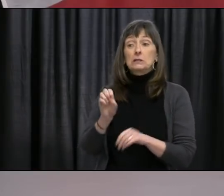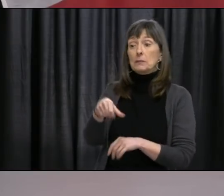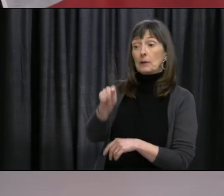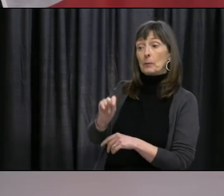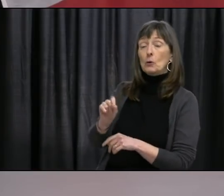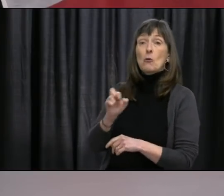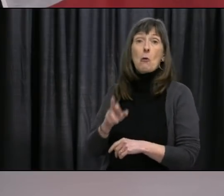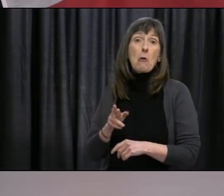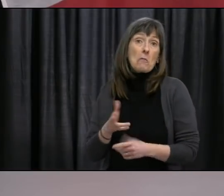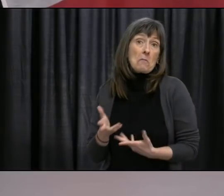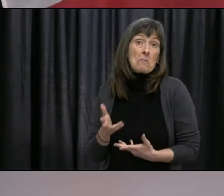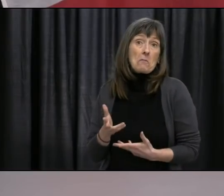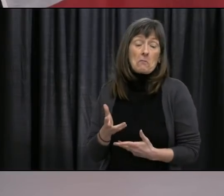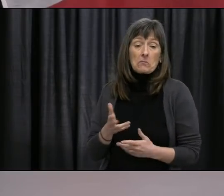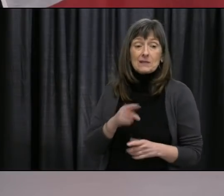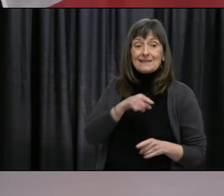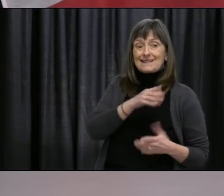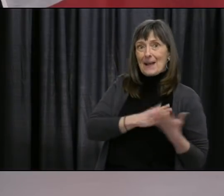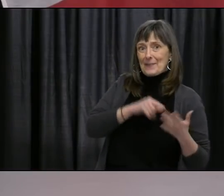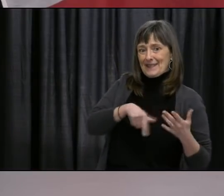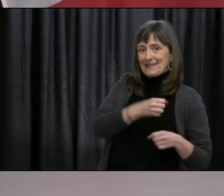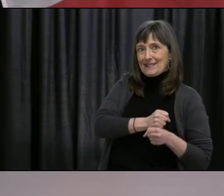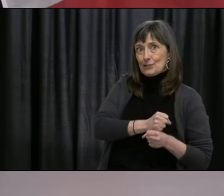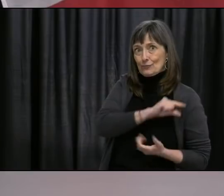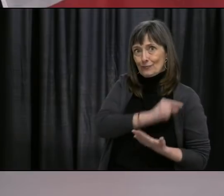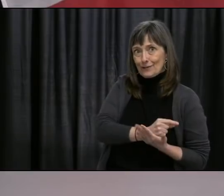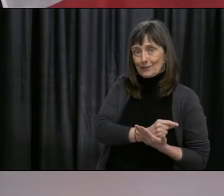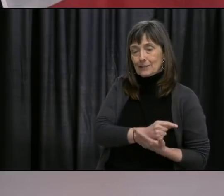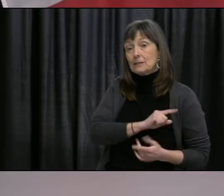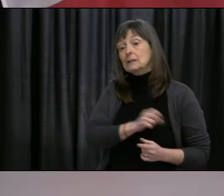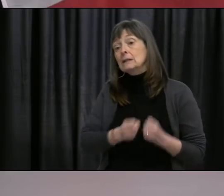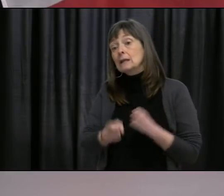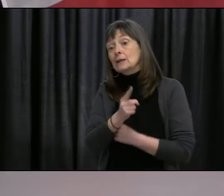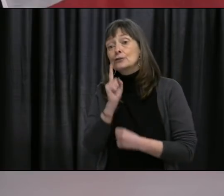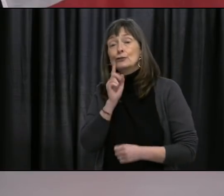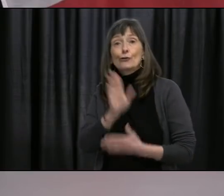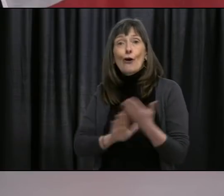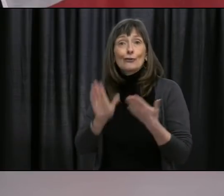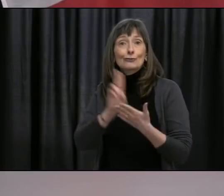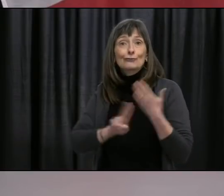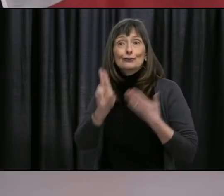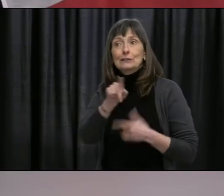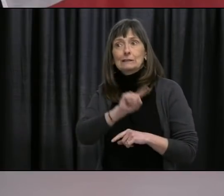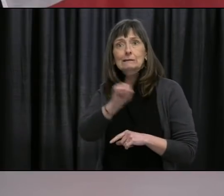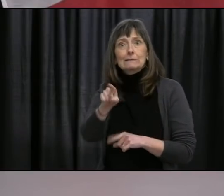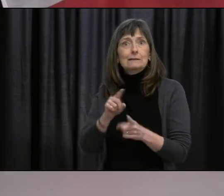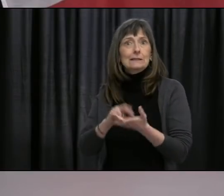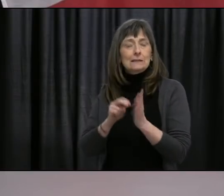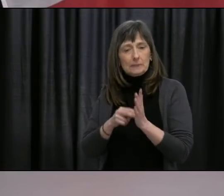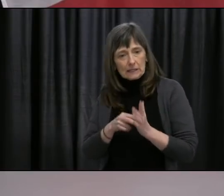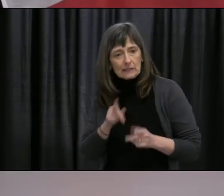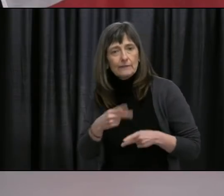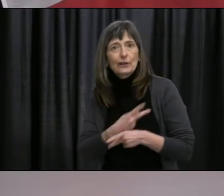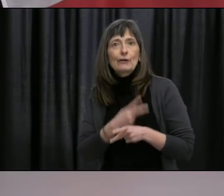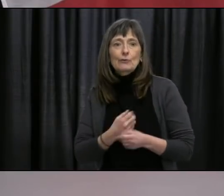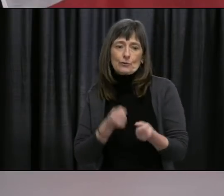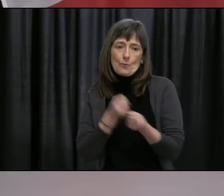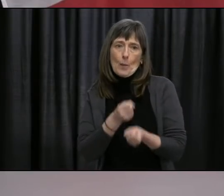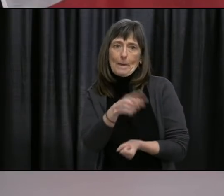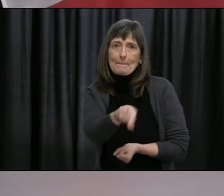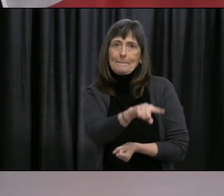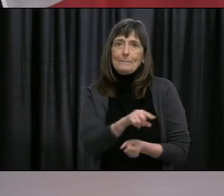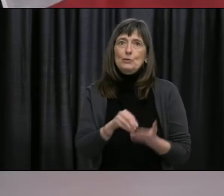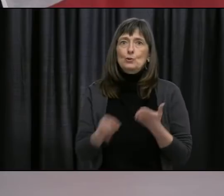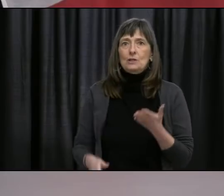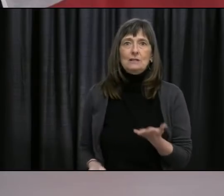September, or those that will be graduating this year and going to a post-secondary education. So it's really not about the location, it's about the learning for the students